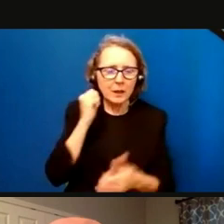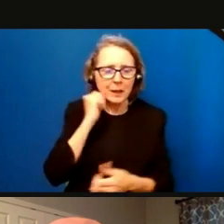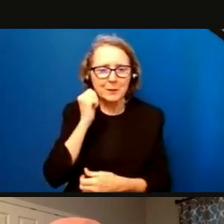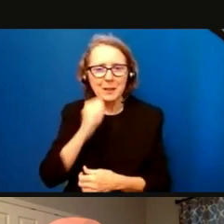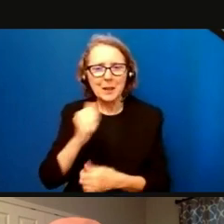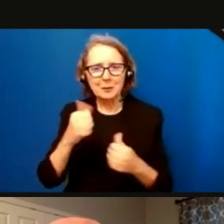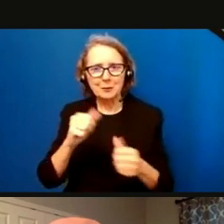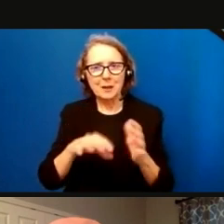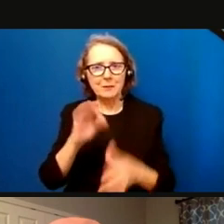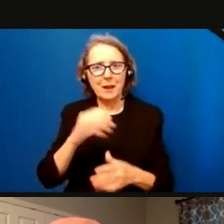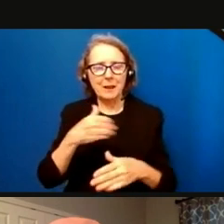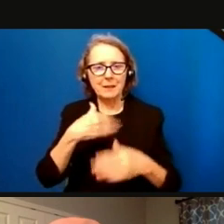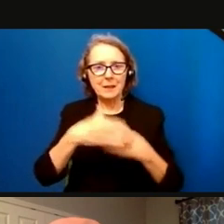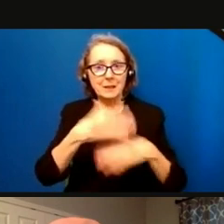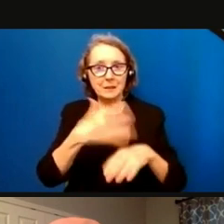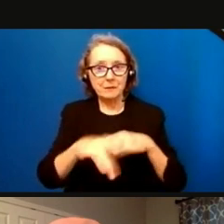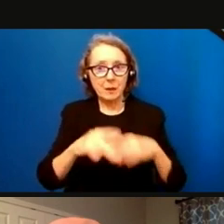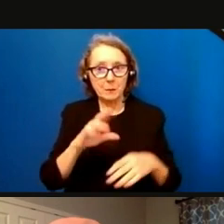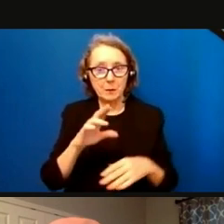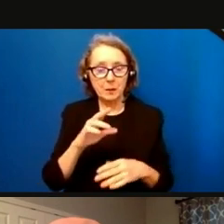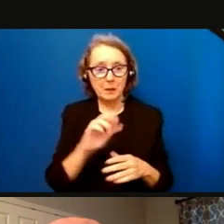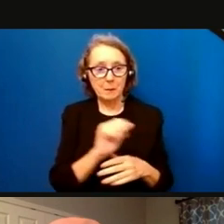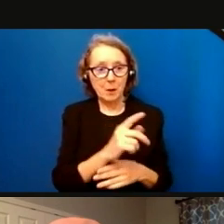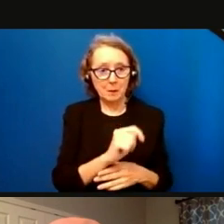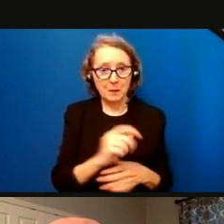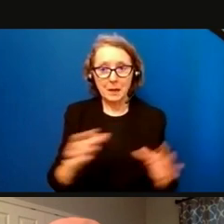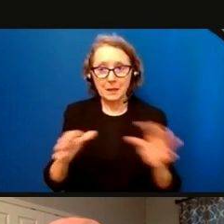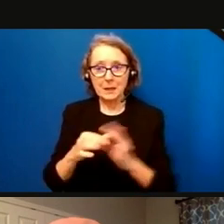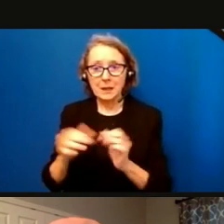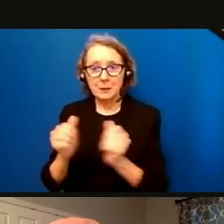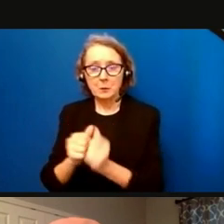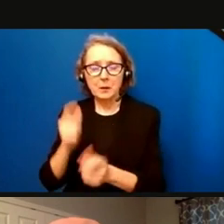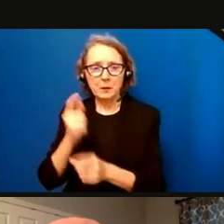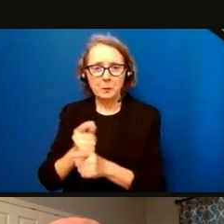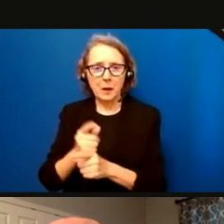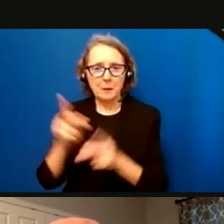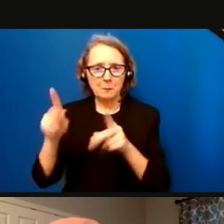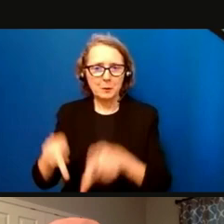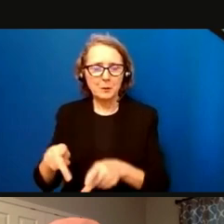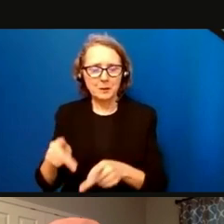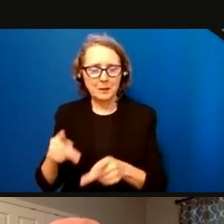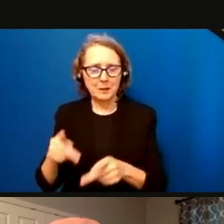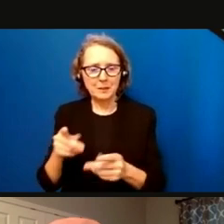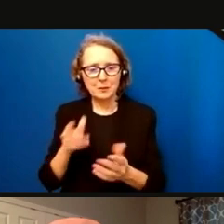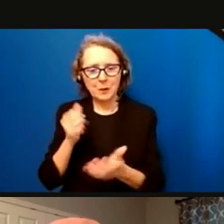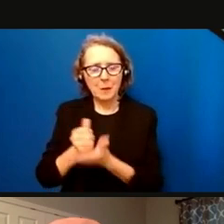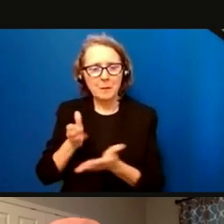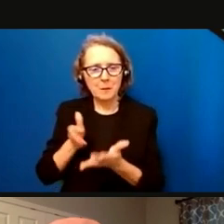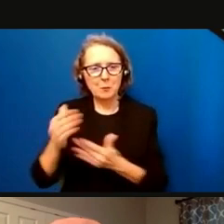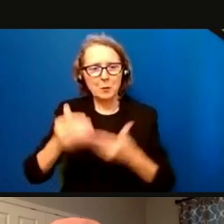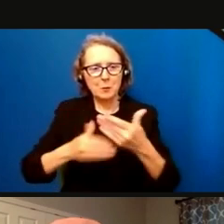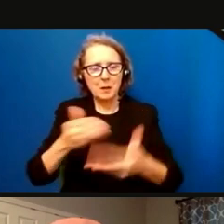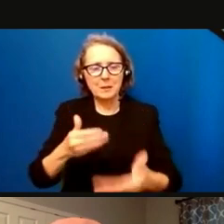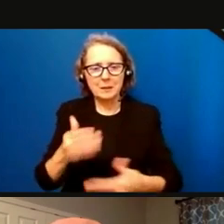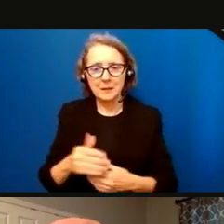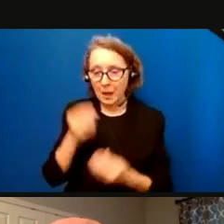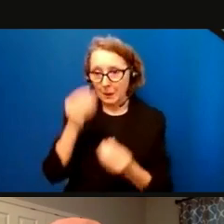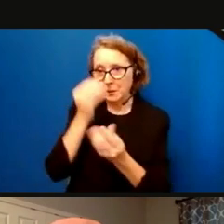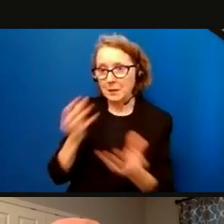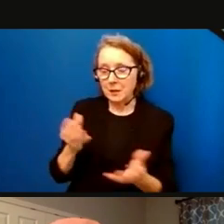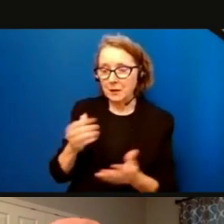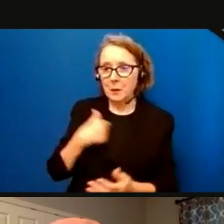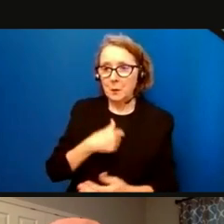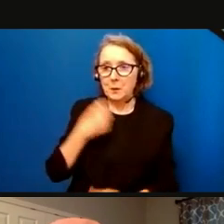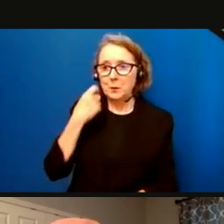find the next available unit and connect it to the correct individual to get them through the process. I will tell you that we